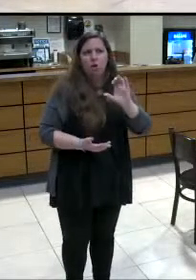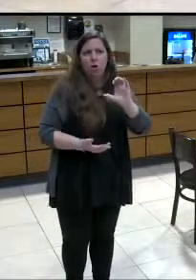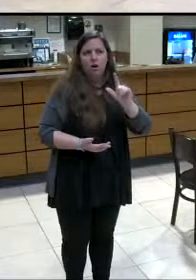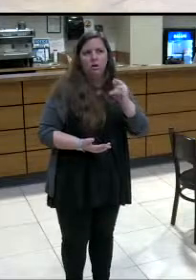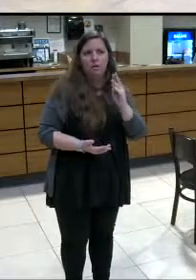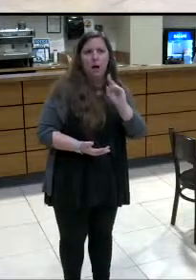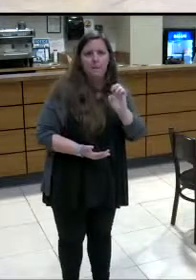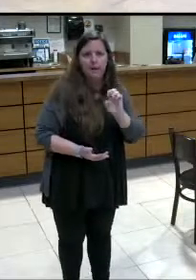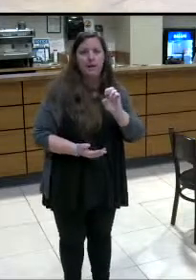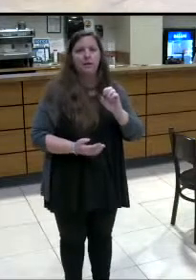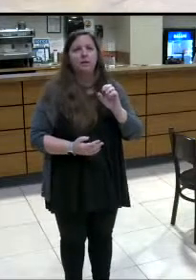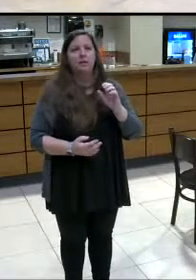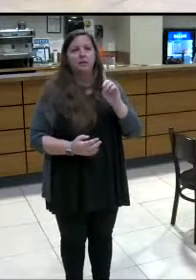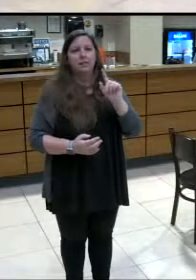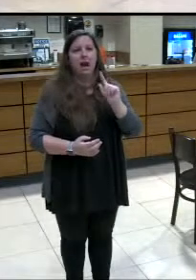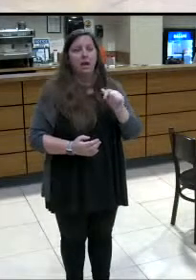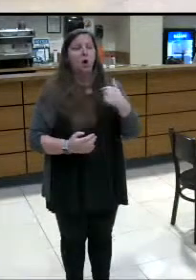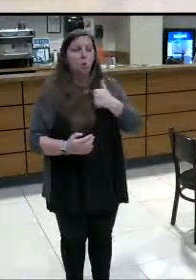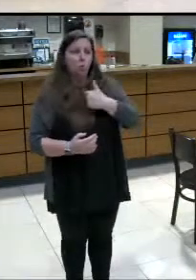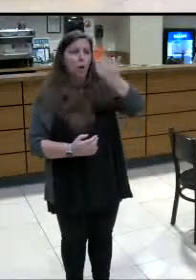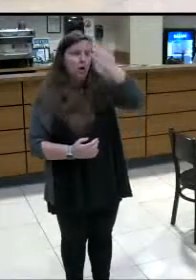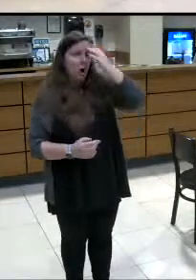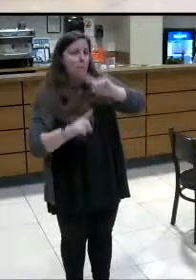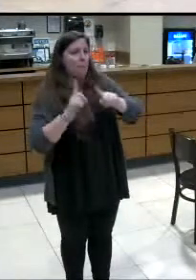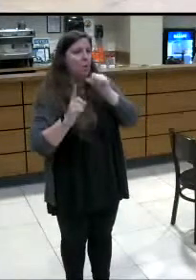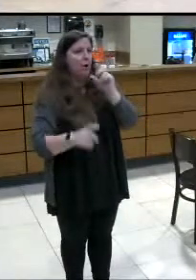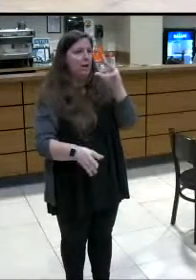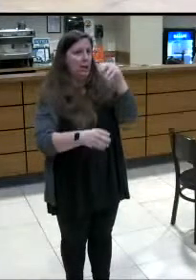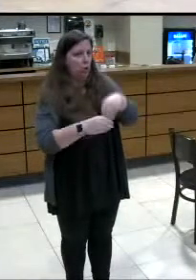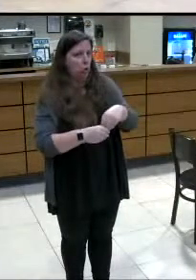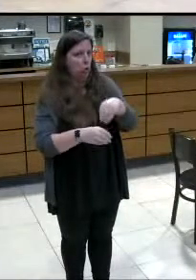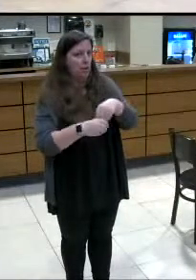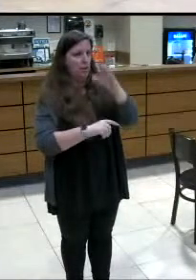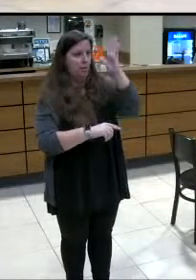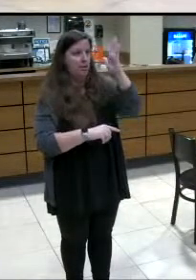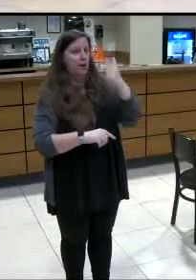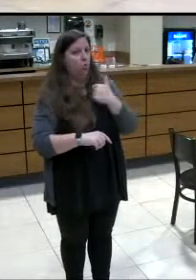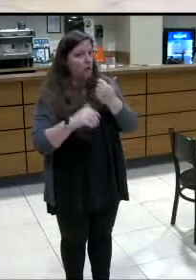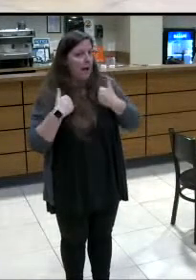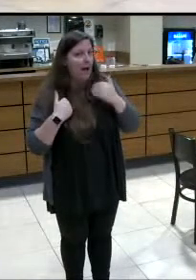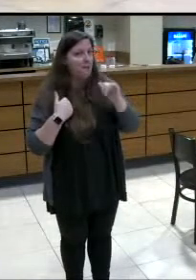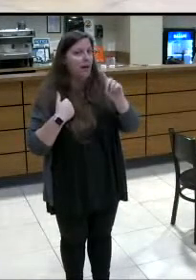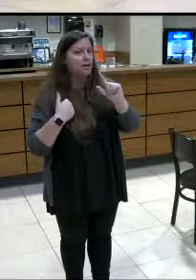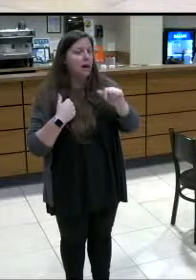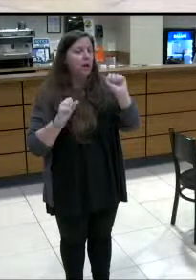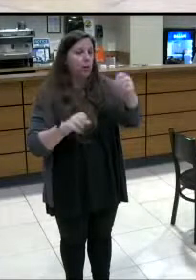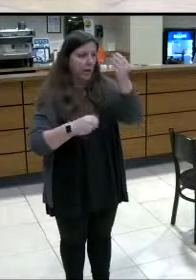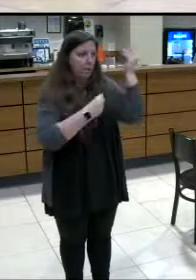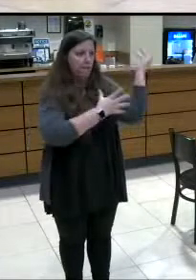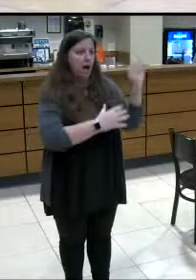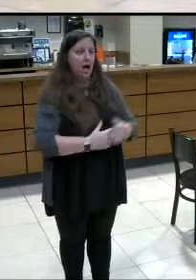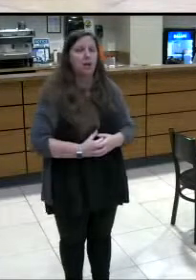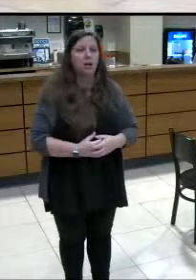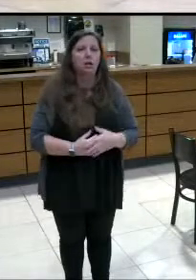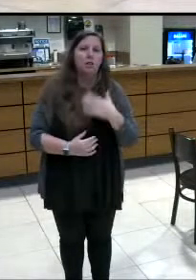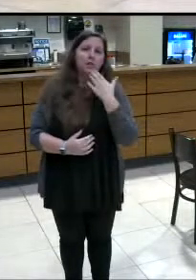did not include that in the presentation. We have that data that we could provide. Thank you. You're